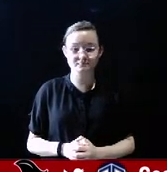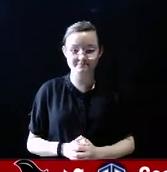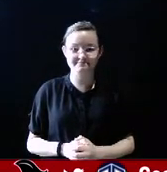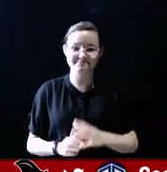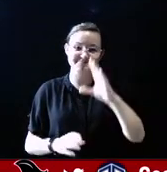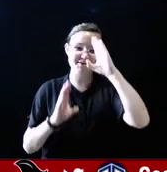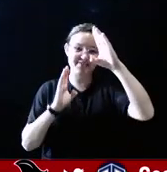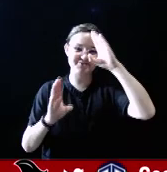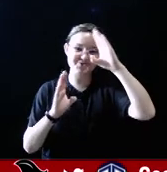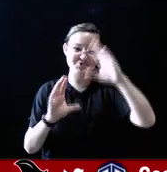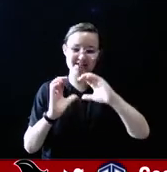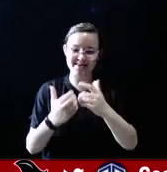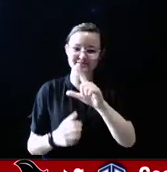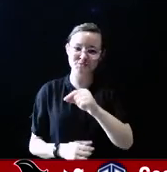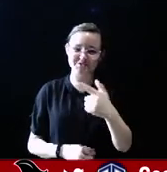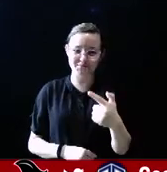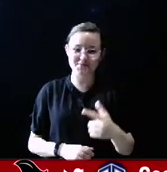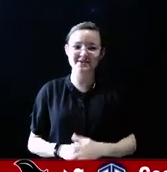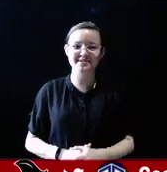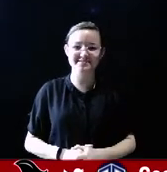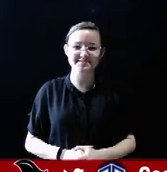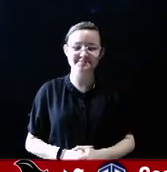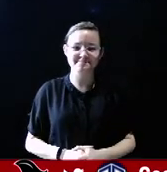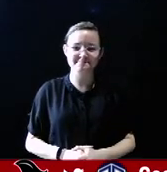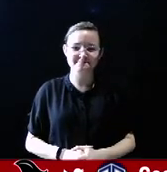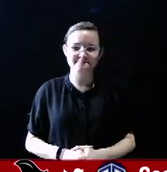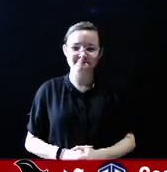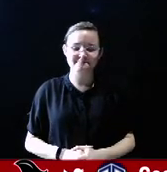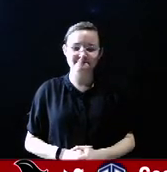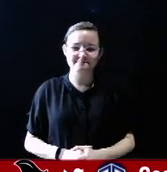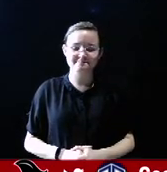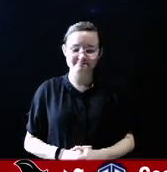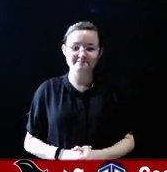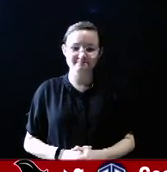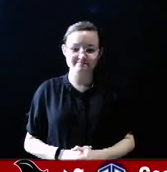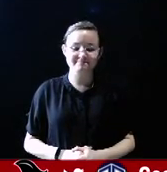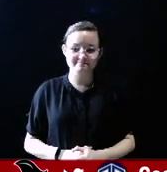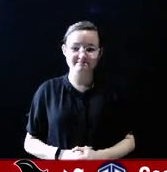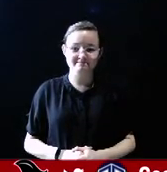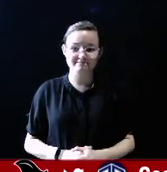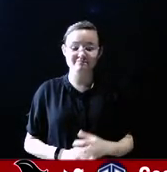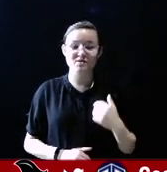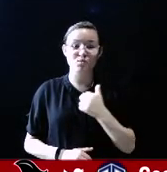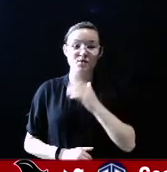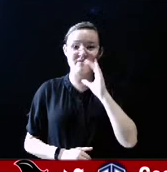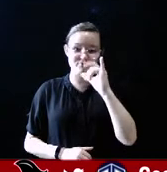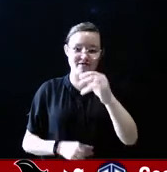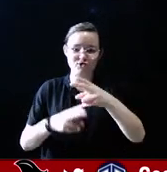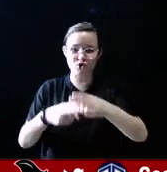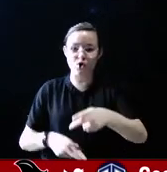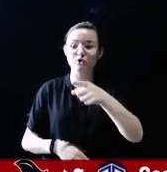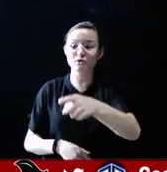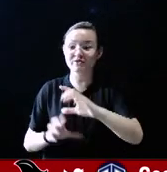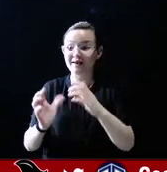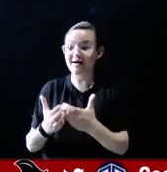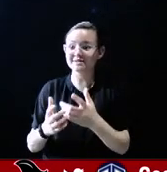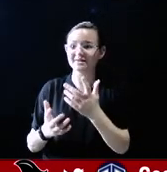Good afternoon, class of 2021. You will forever be known as the class of